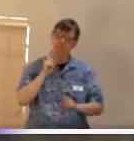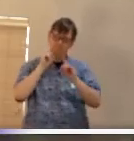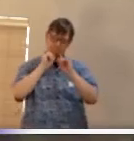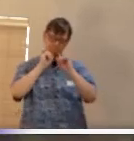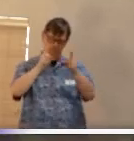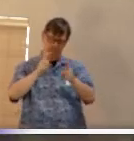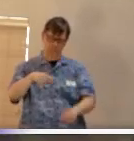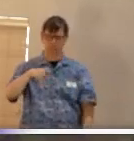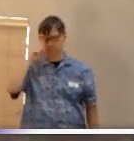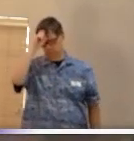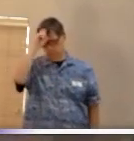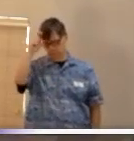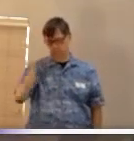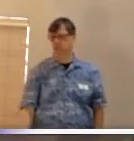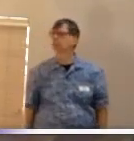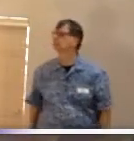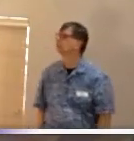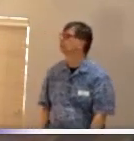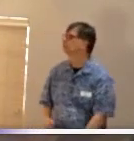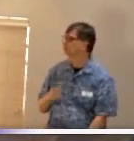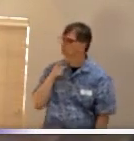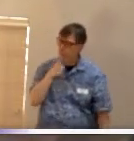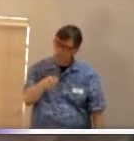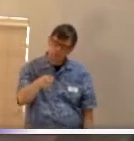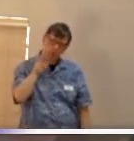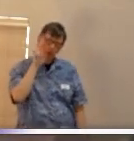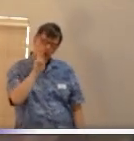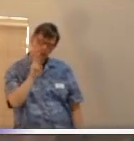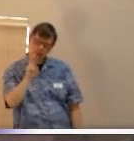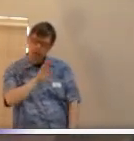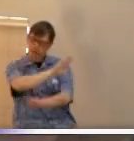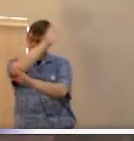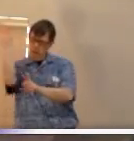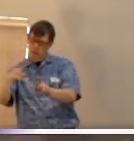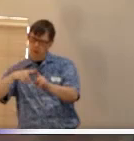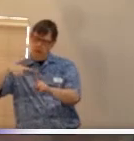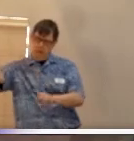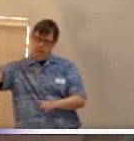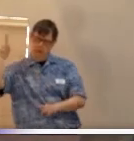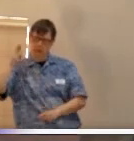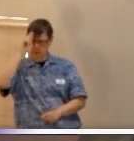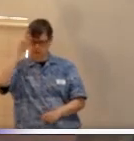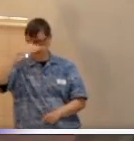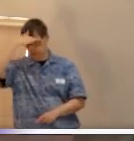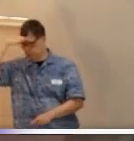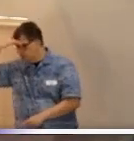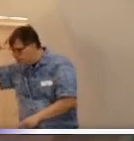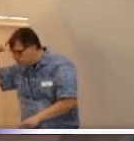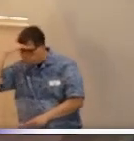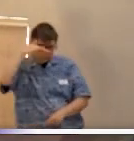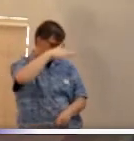so he said, merely by asking the question, you are already a devoted seeker. You